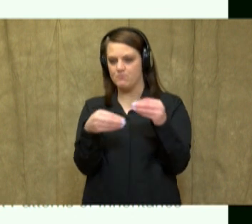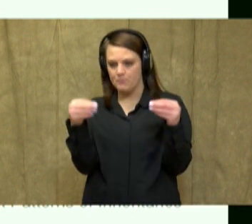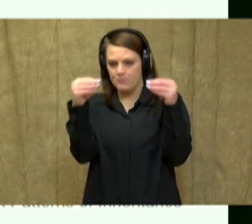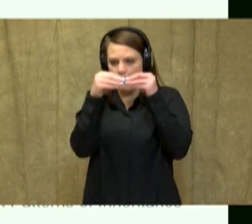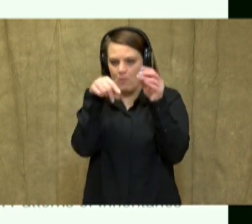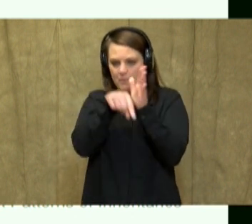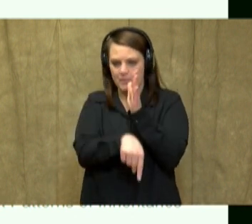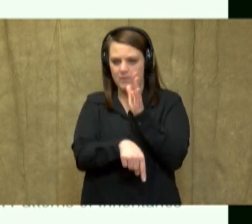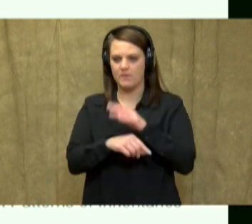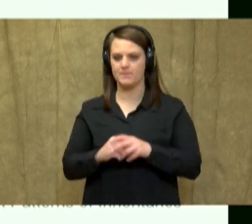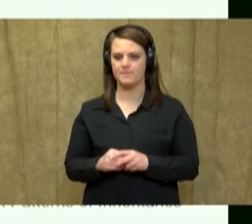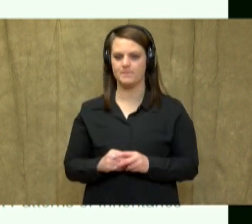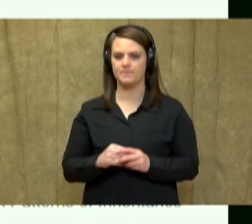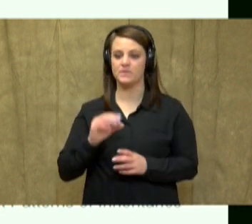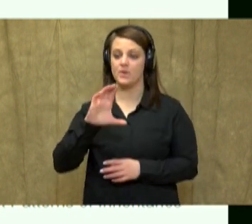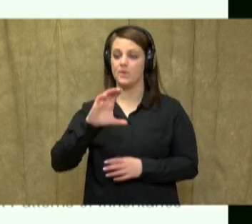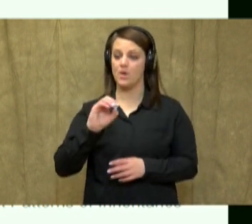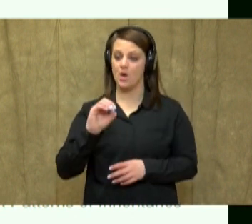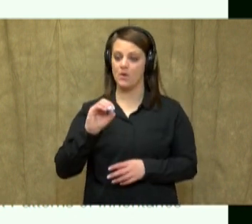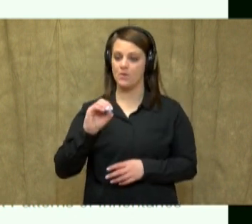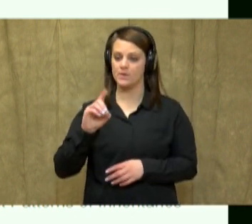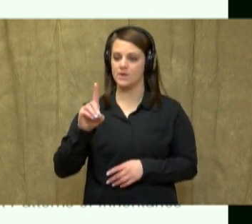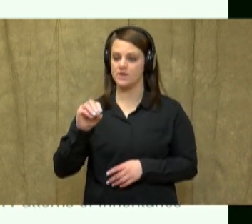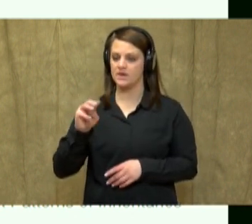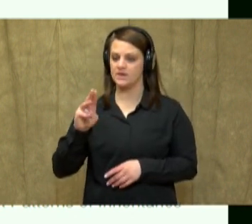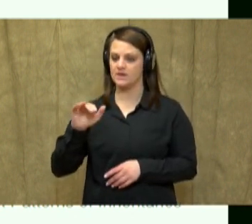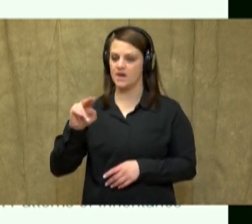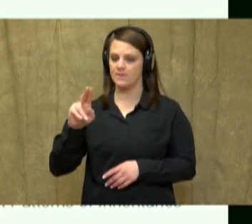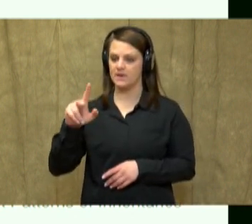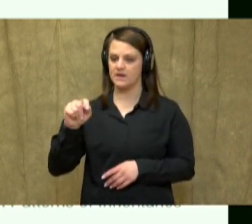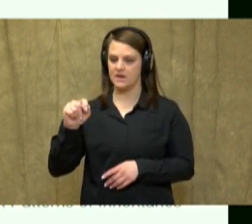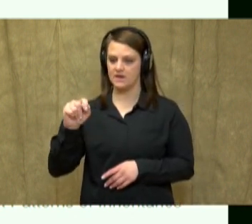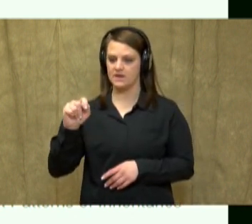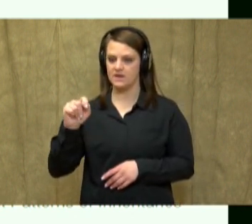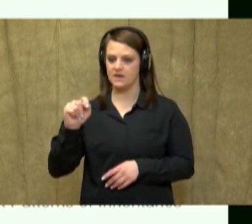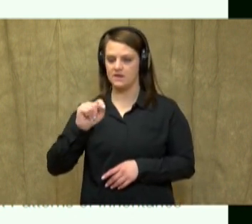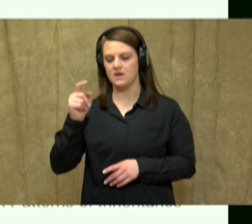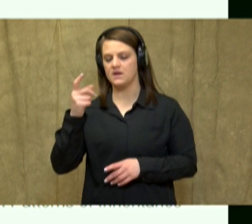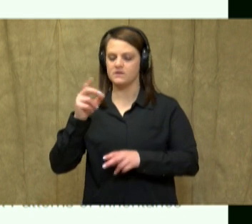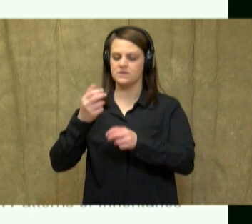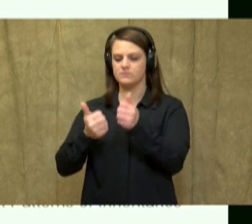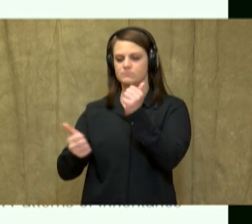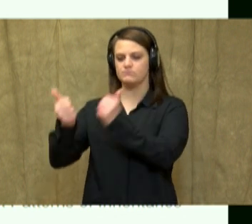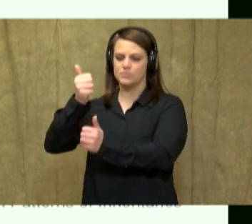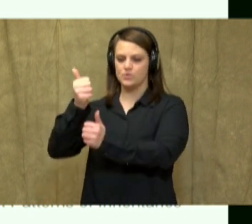though they're codominant, some are a little bit stronger than others. There's a hierarchy.